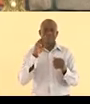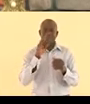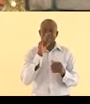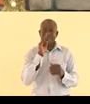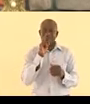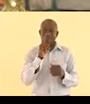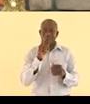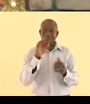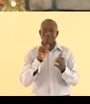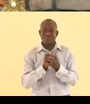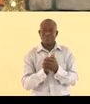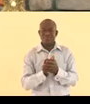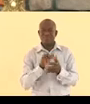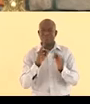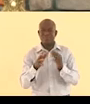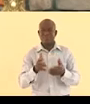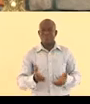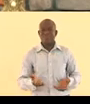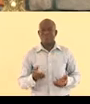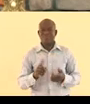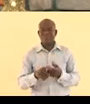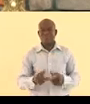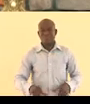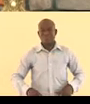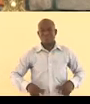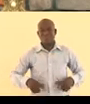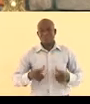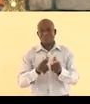long, eat small.